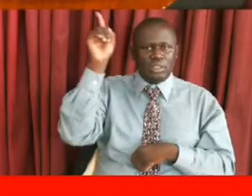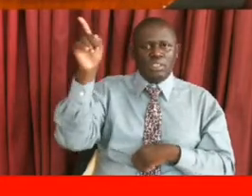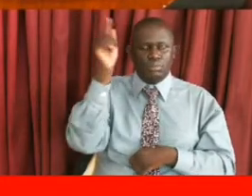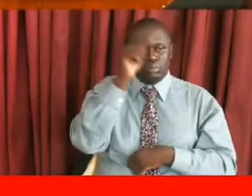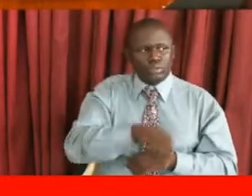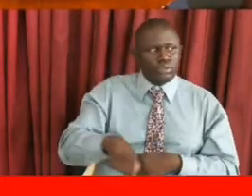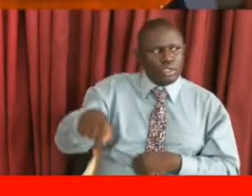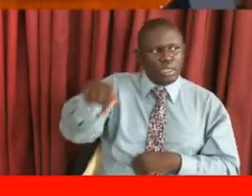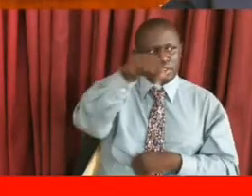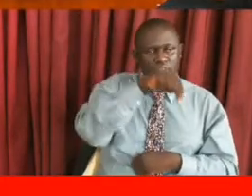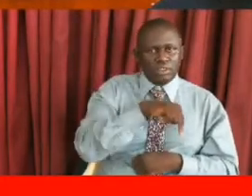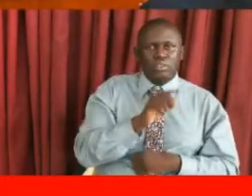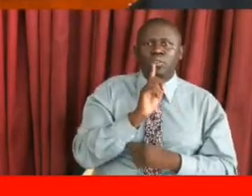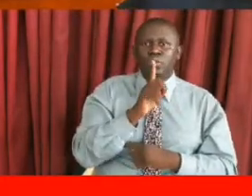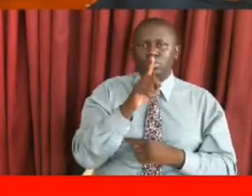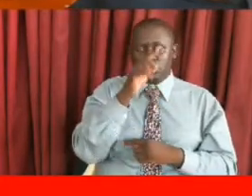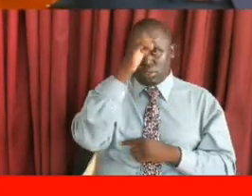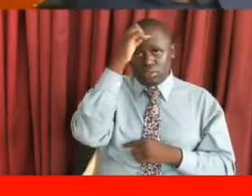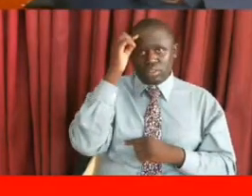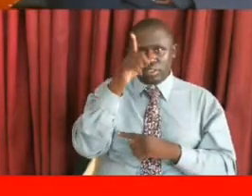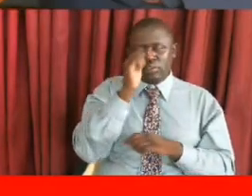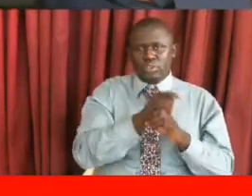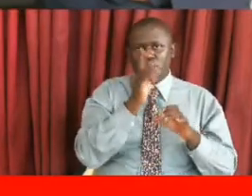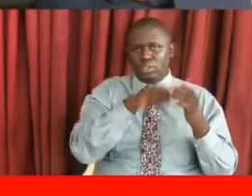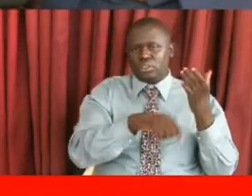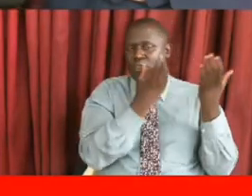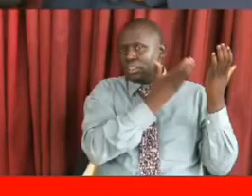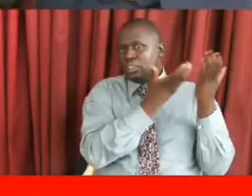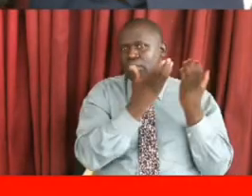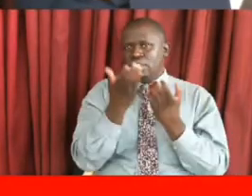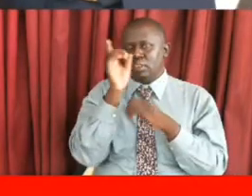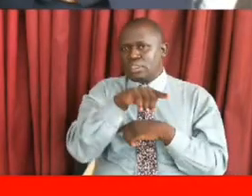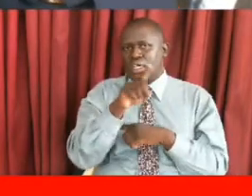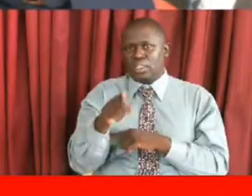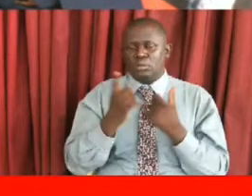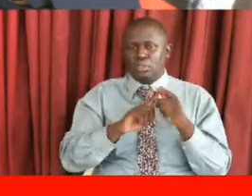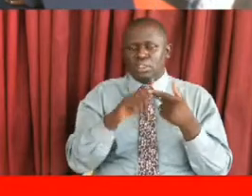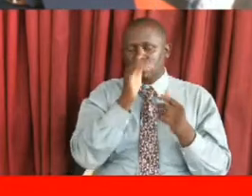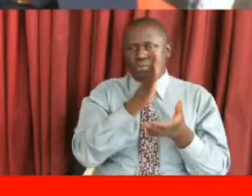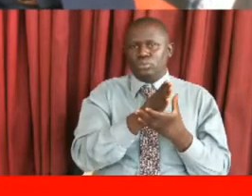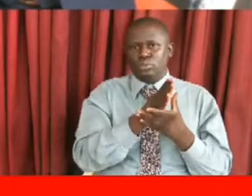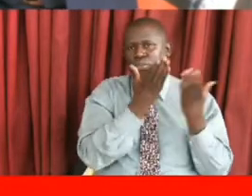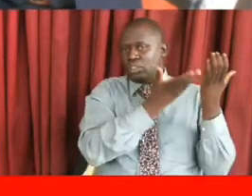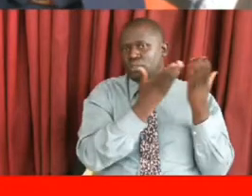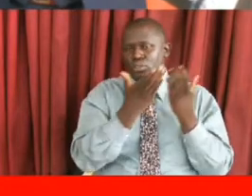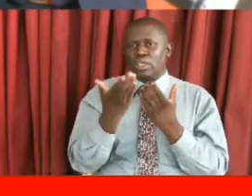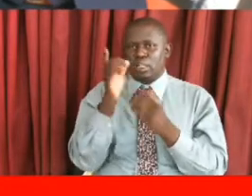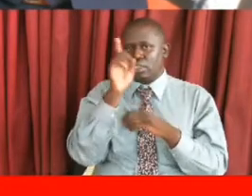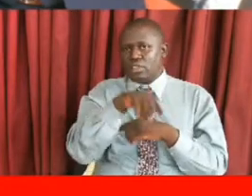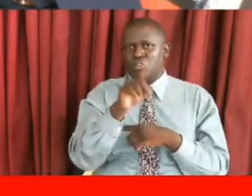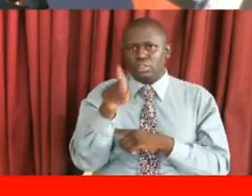us so he's carrying them and he car